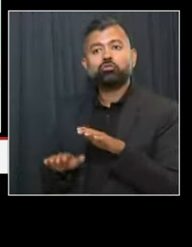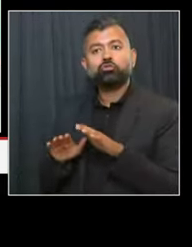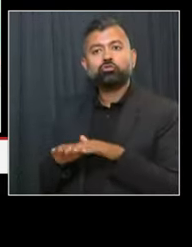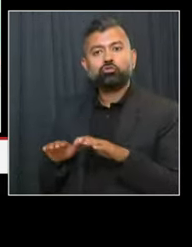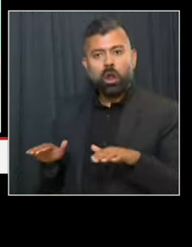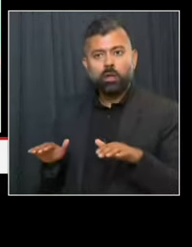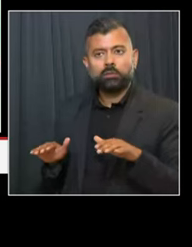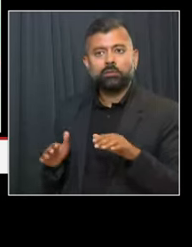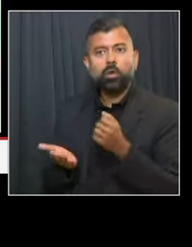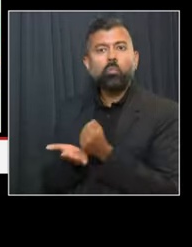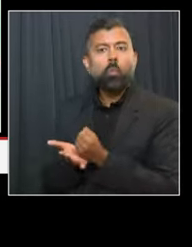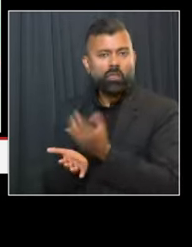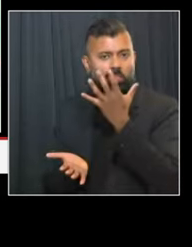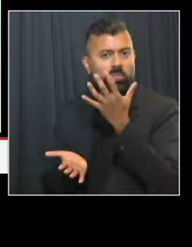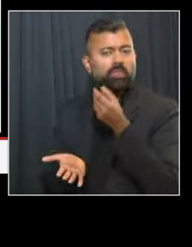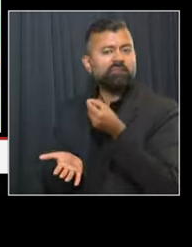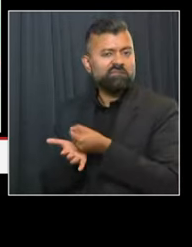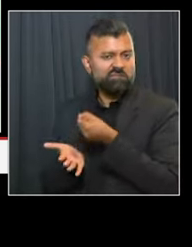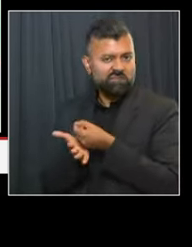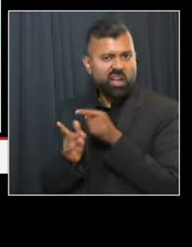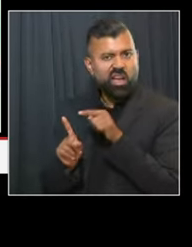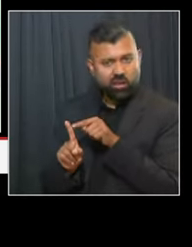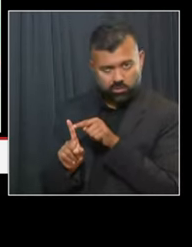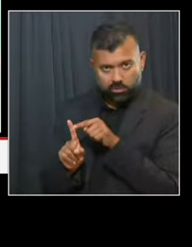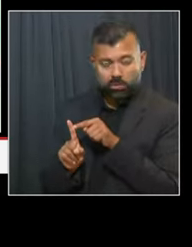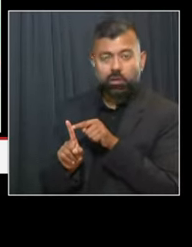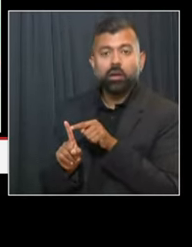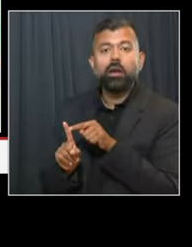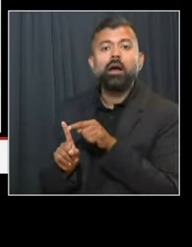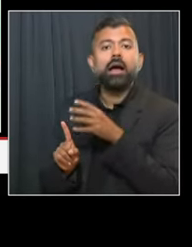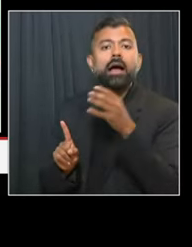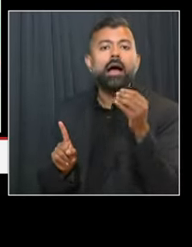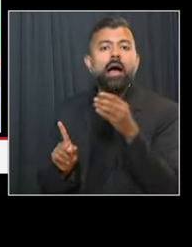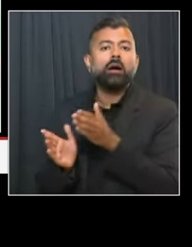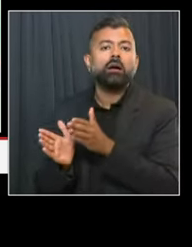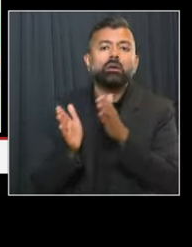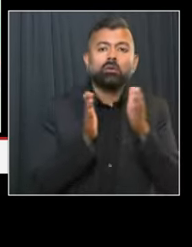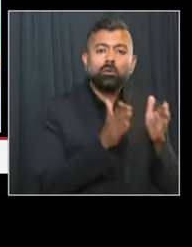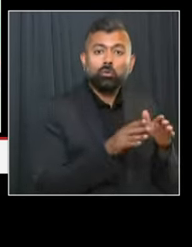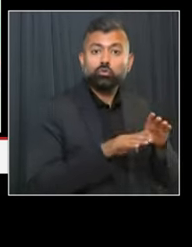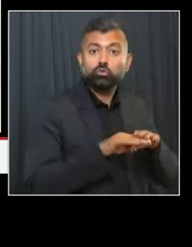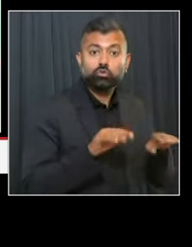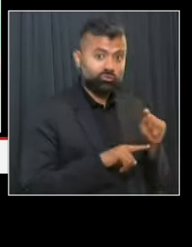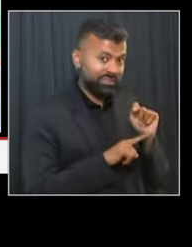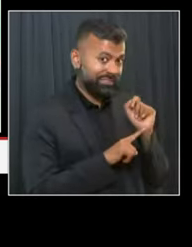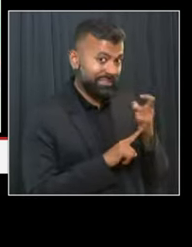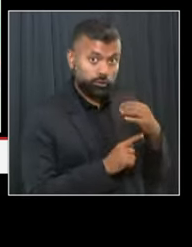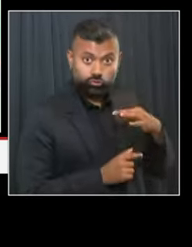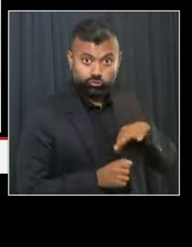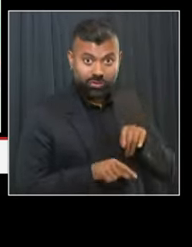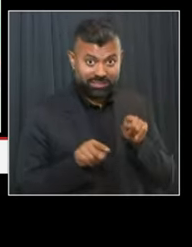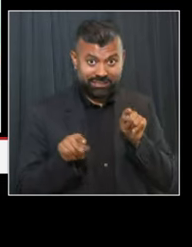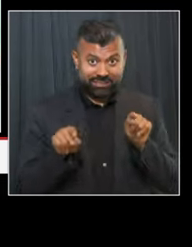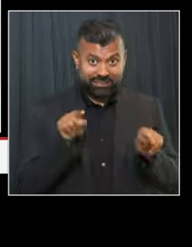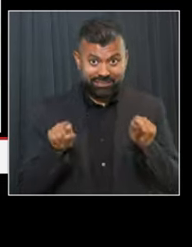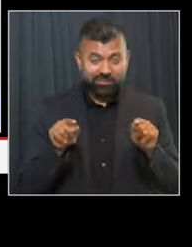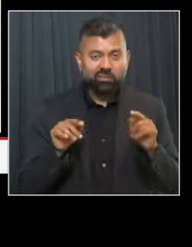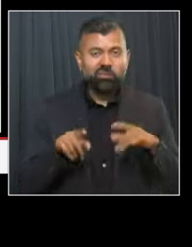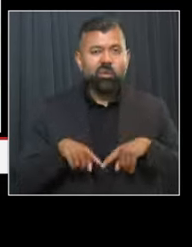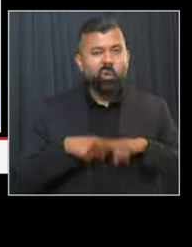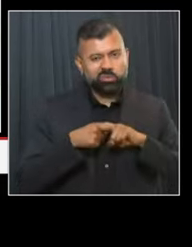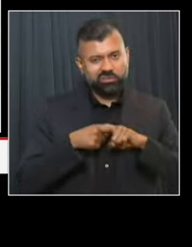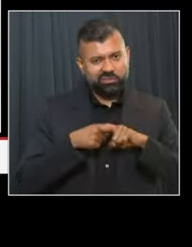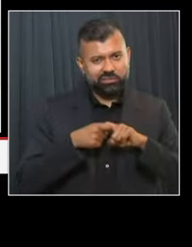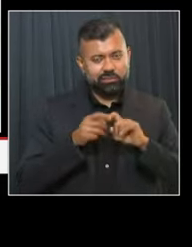policy matters, and we hope that we can get back to them once the growth agenda kicks in. So now I'm going to turn it to our Deputy